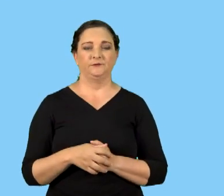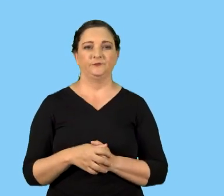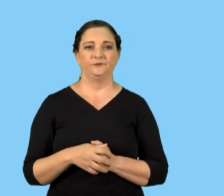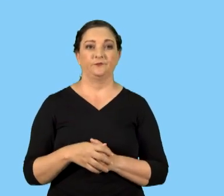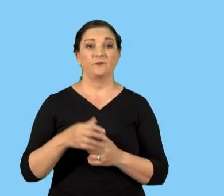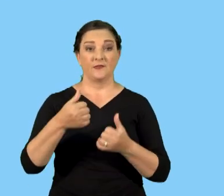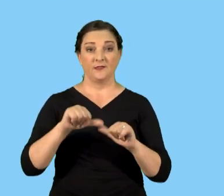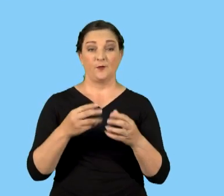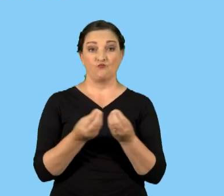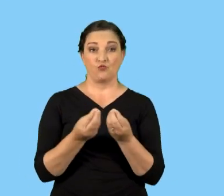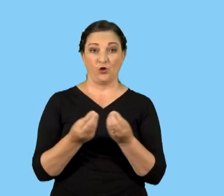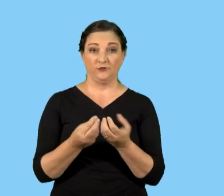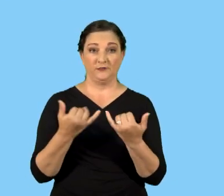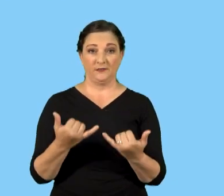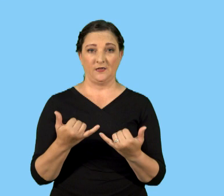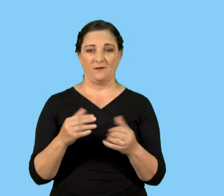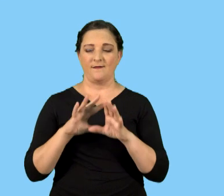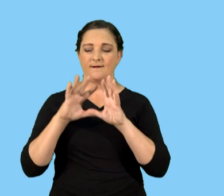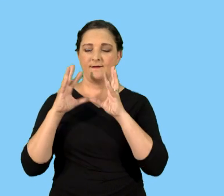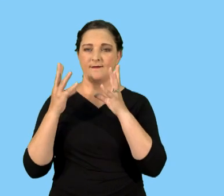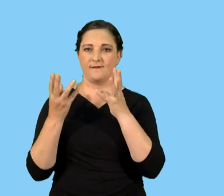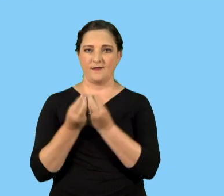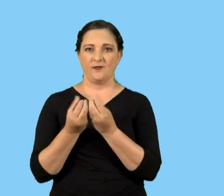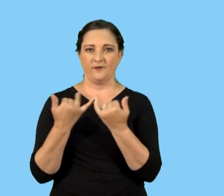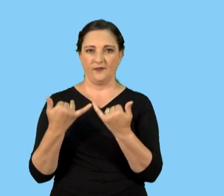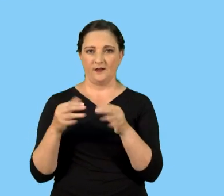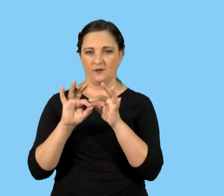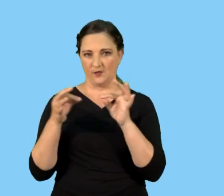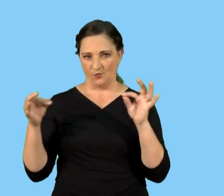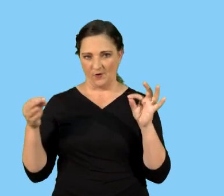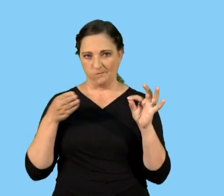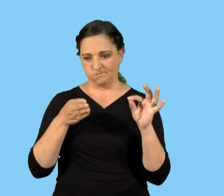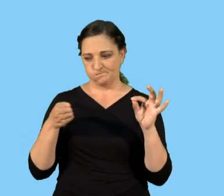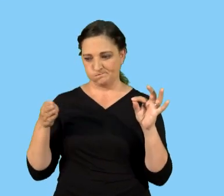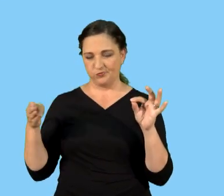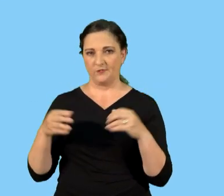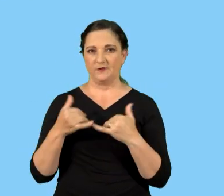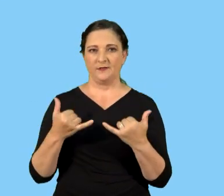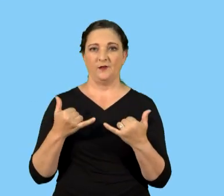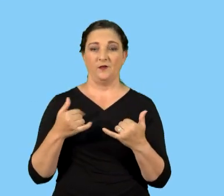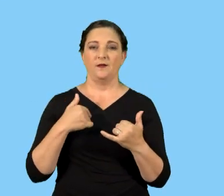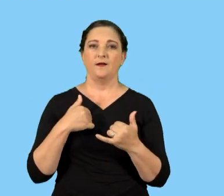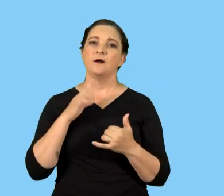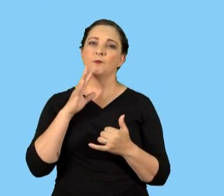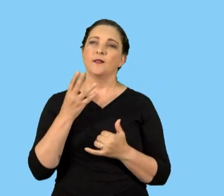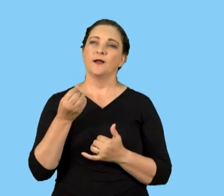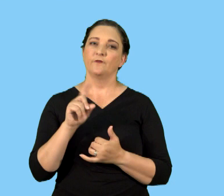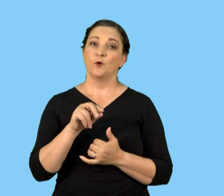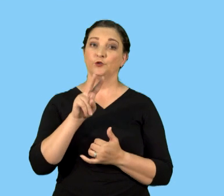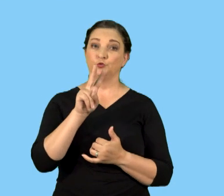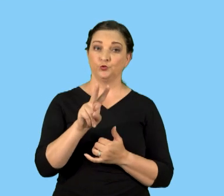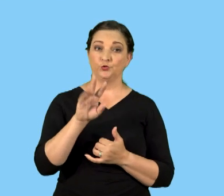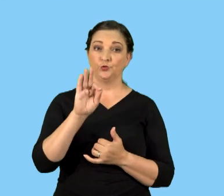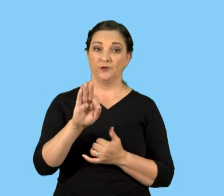side. Then the products. This 2 goes for everything in this particular compound. So that means I will